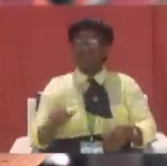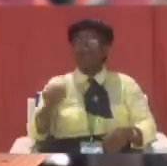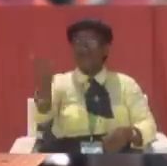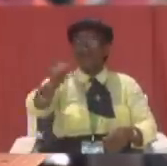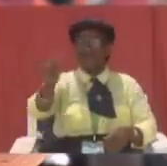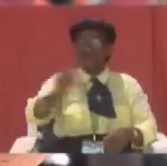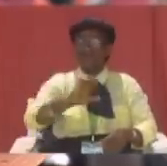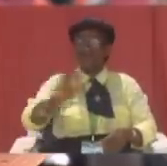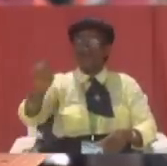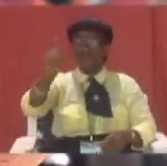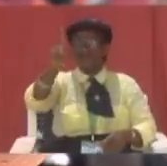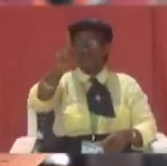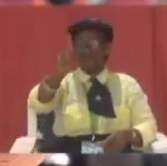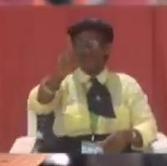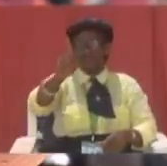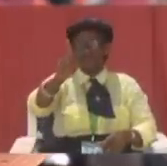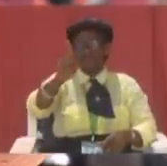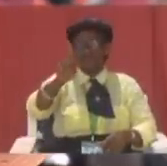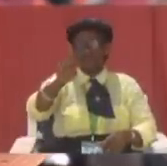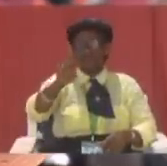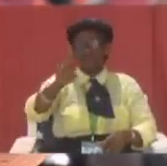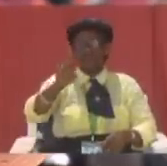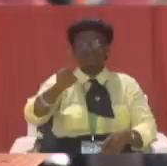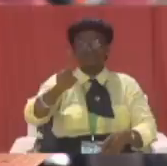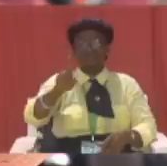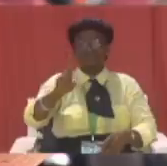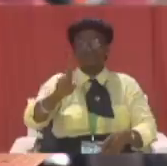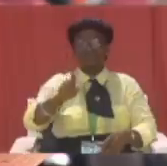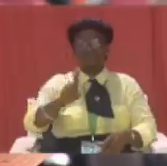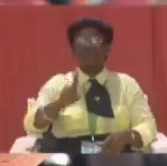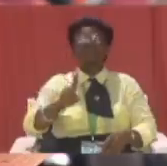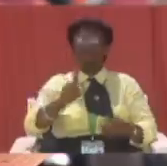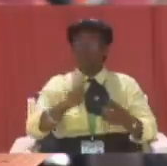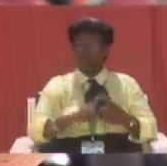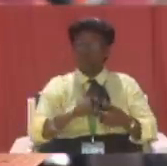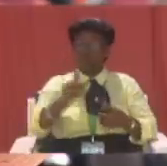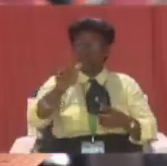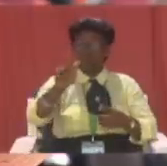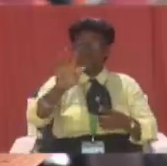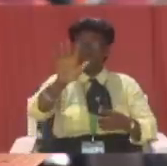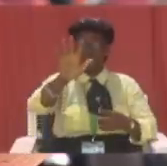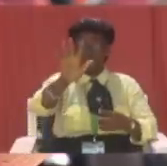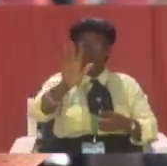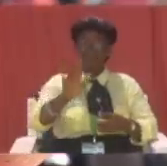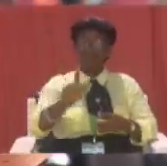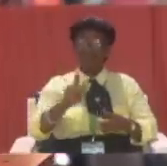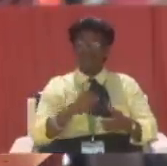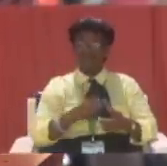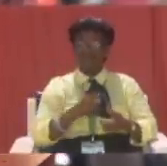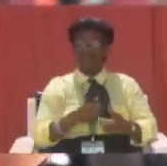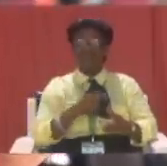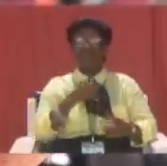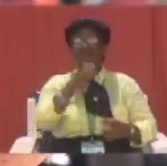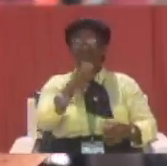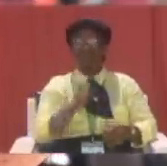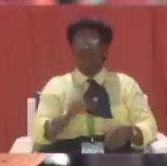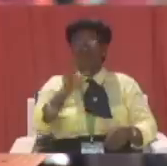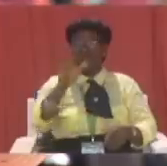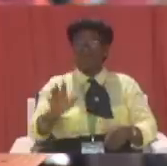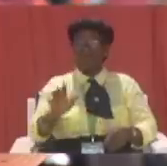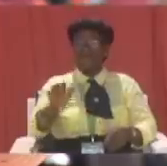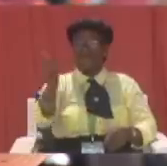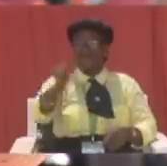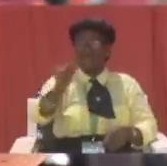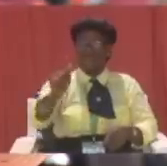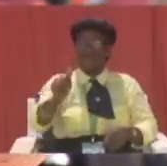verse 1, all the way to 25. 1 Samuel chapter 10, from verse 1